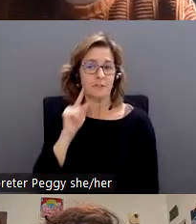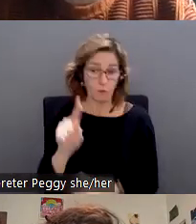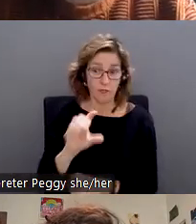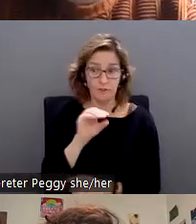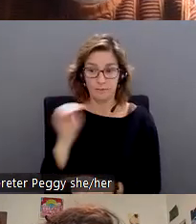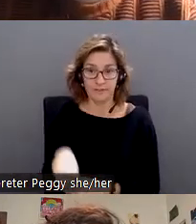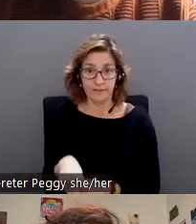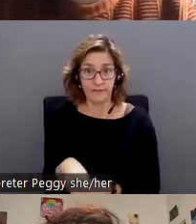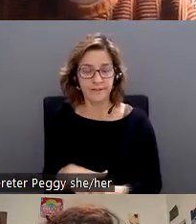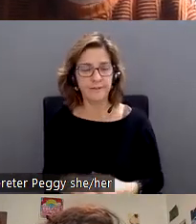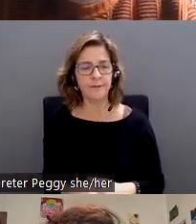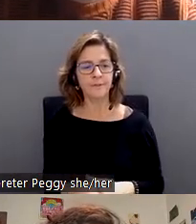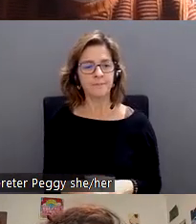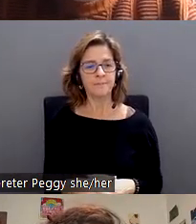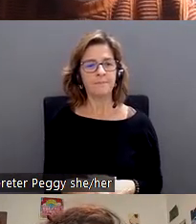general.